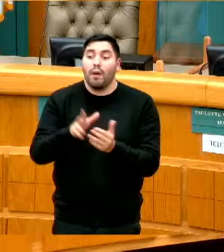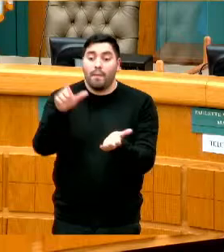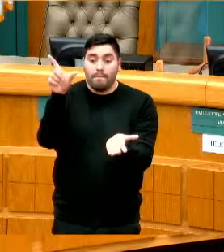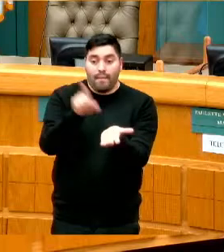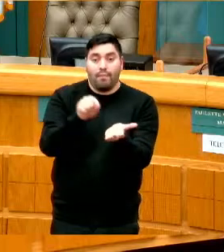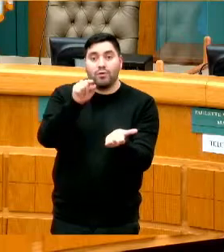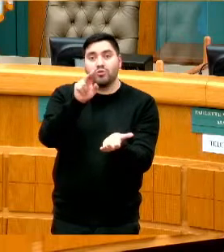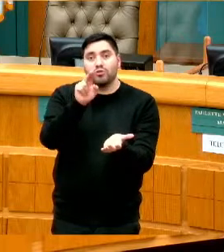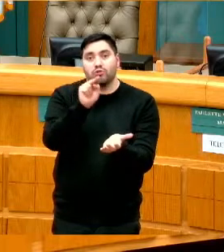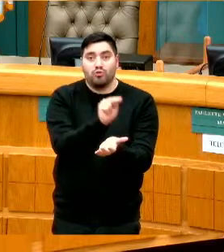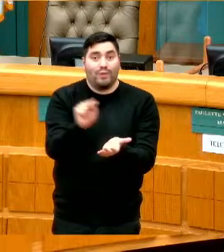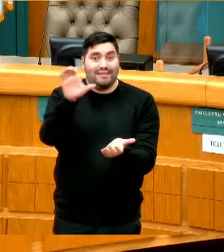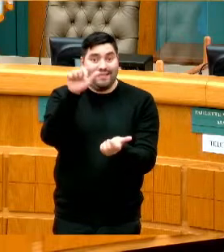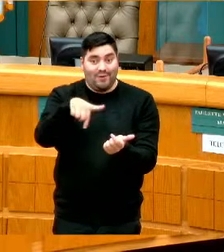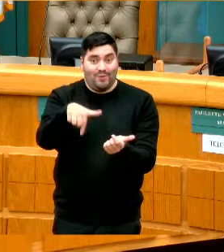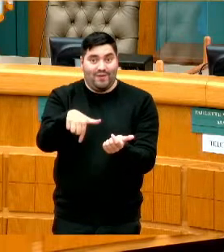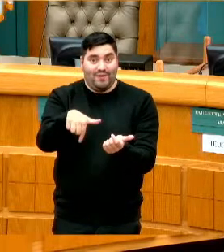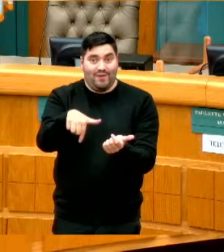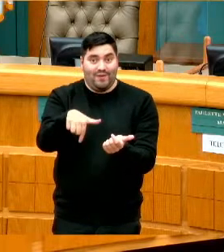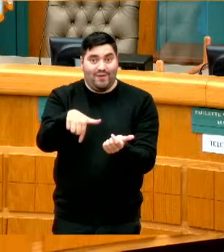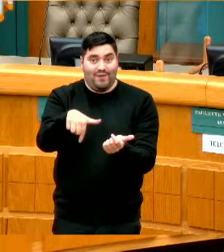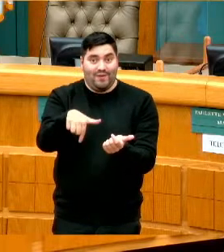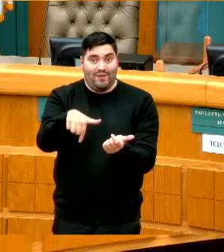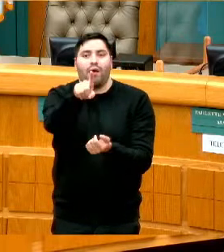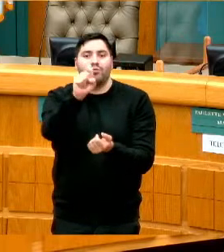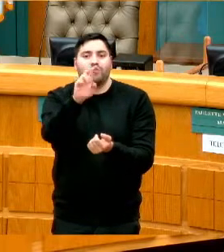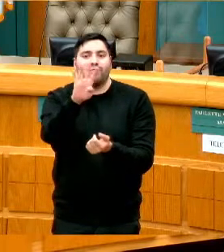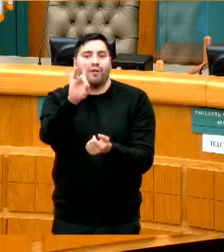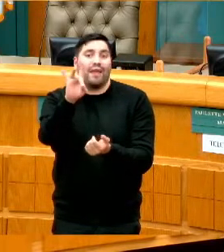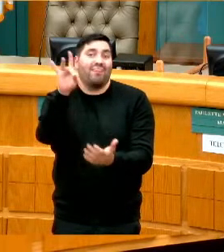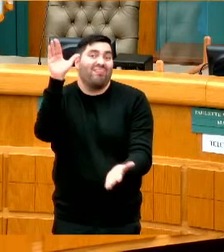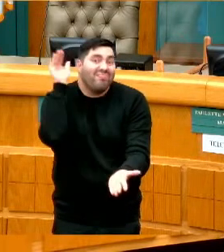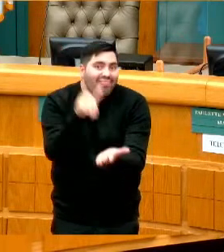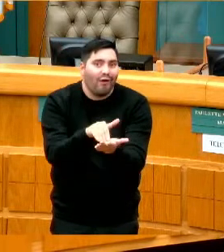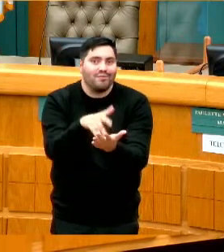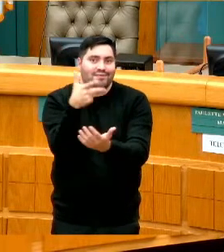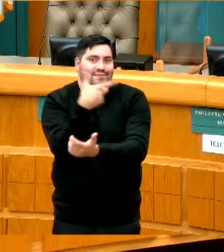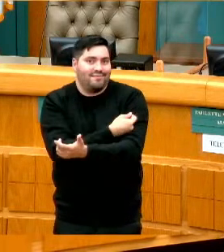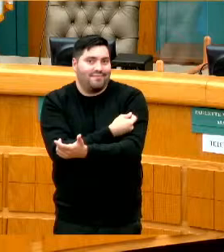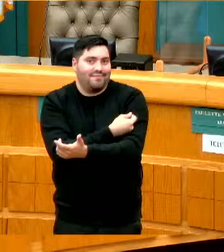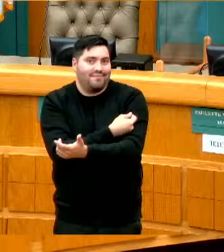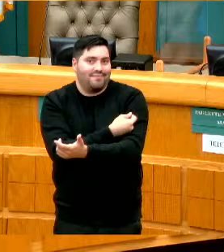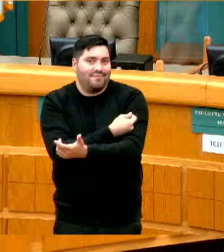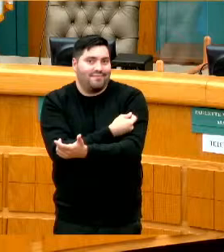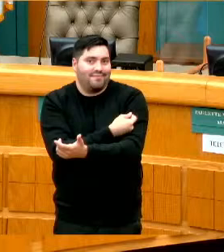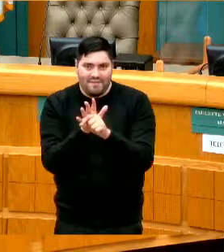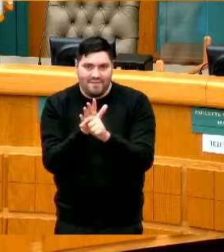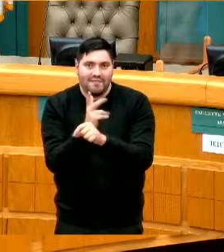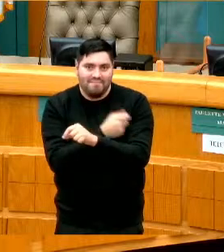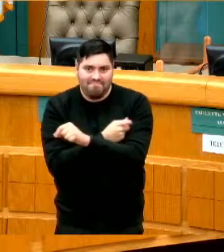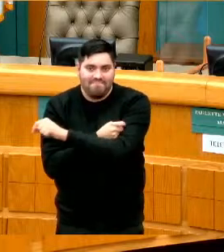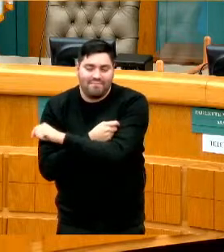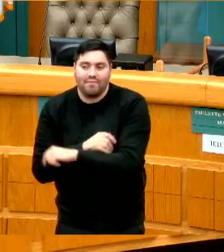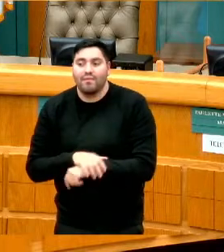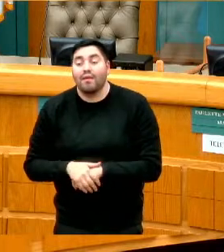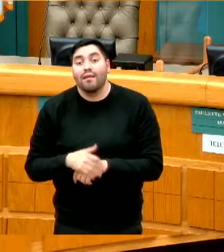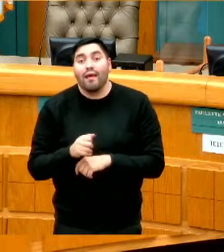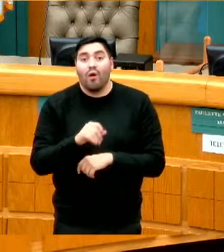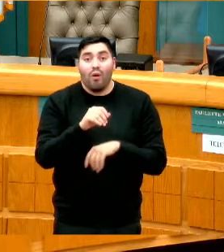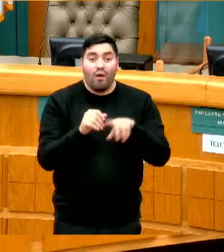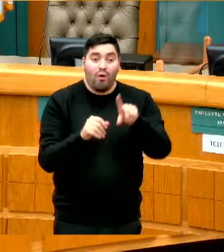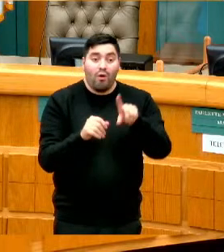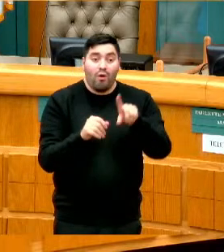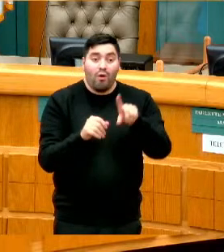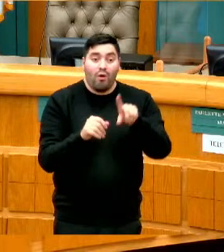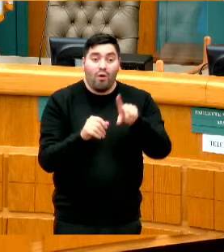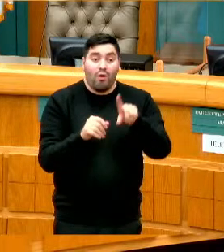County has administered over 148,000 doses of COVID-19 vaccine. Out of the